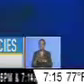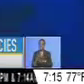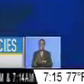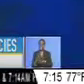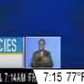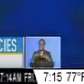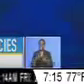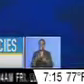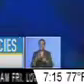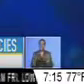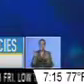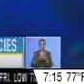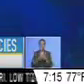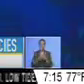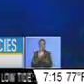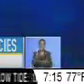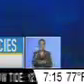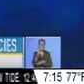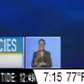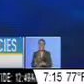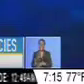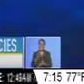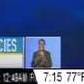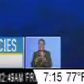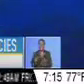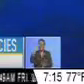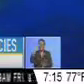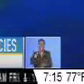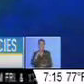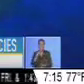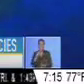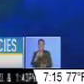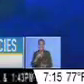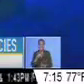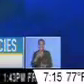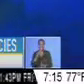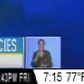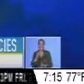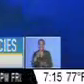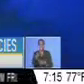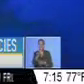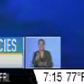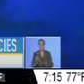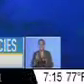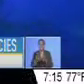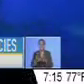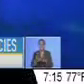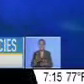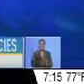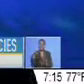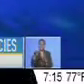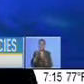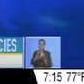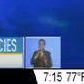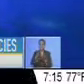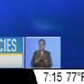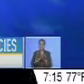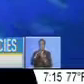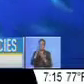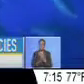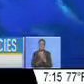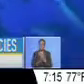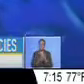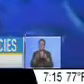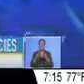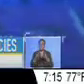season. Dr. Gittin says even though the grouper season is closed until the end of February, there are still some areas where the species is in abundance.